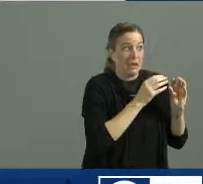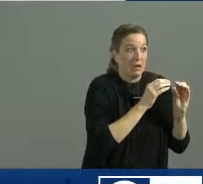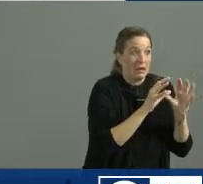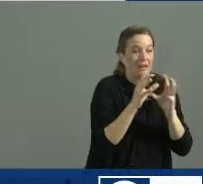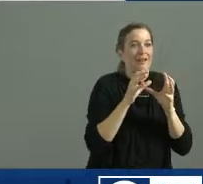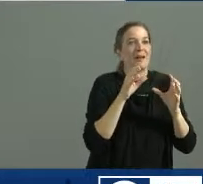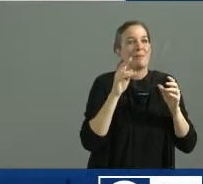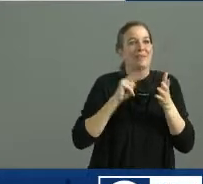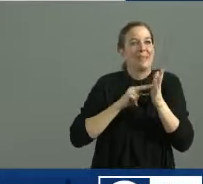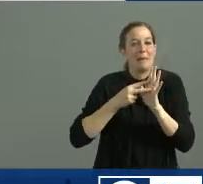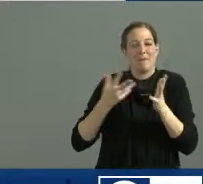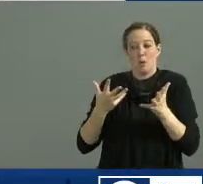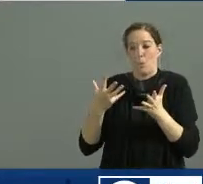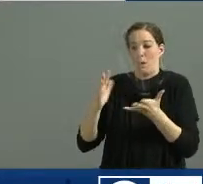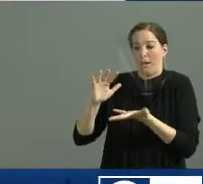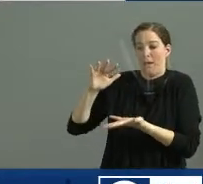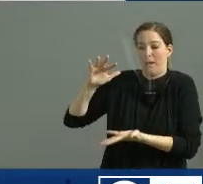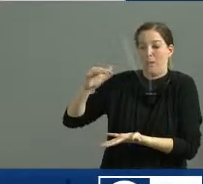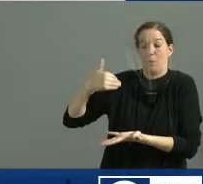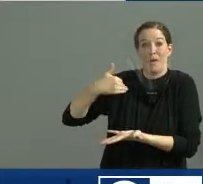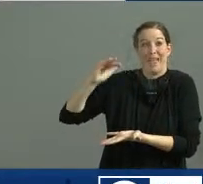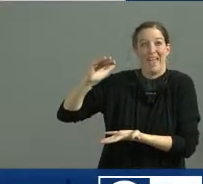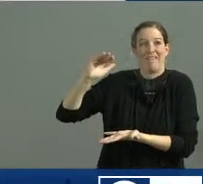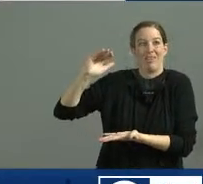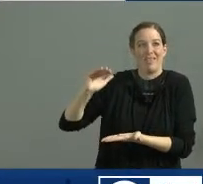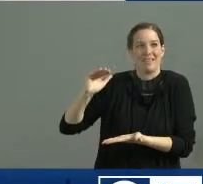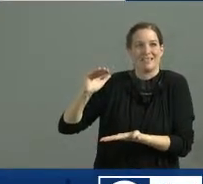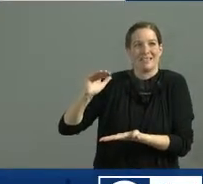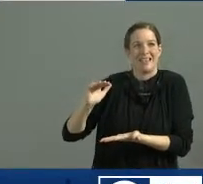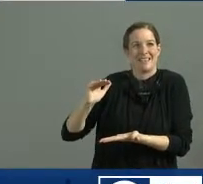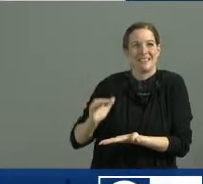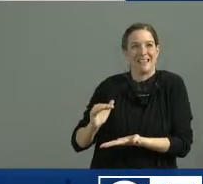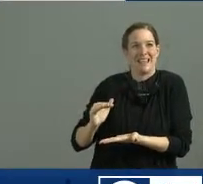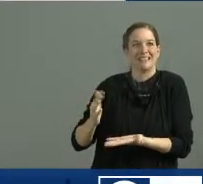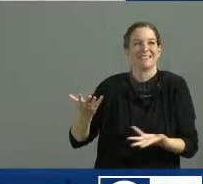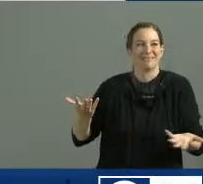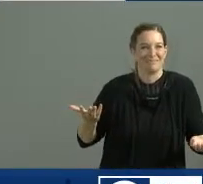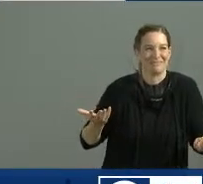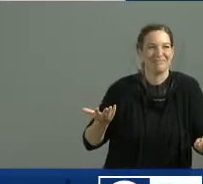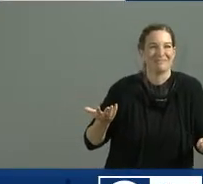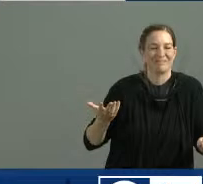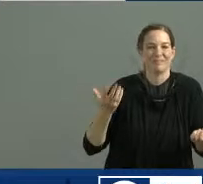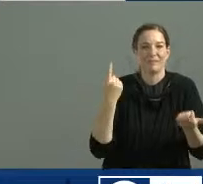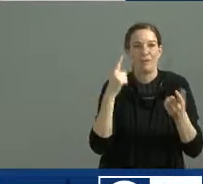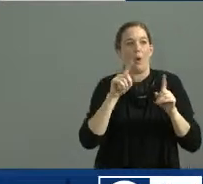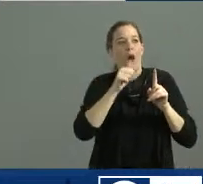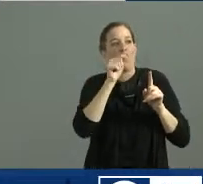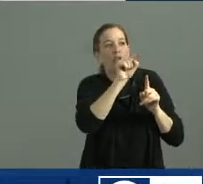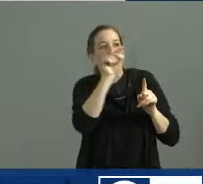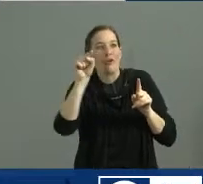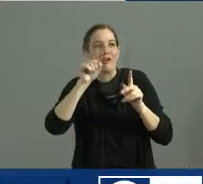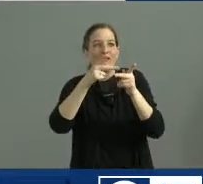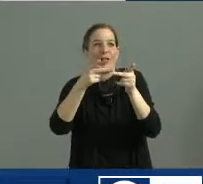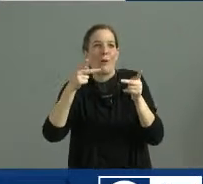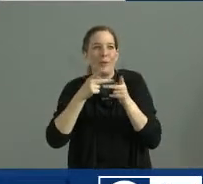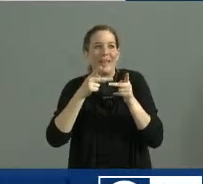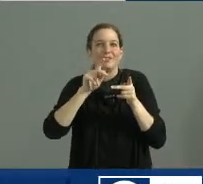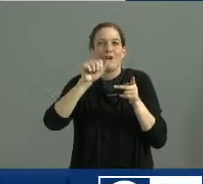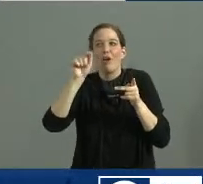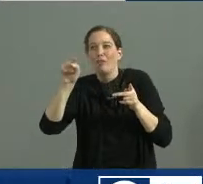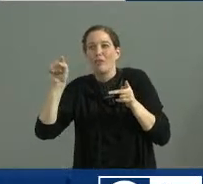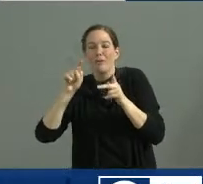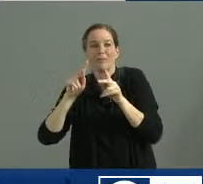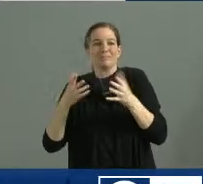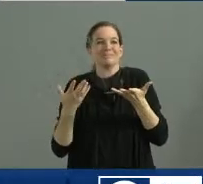that's available to go to some of those other large vaccinating sites and to other providers. And so if we